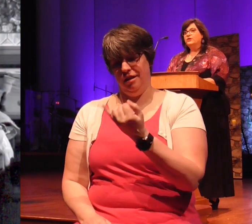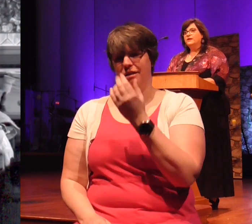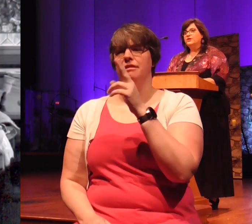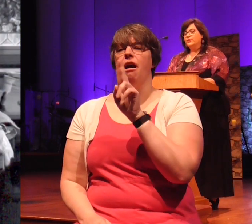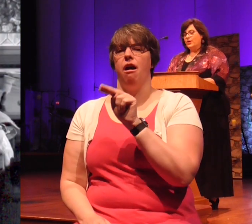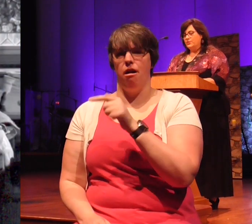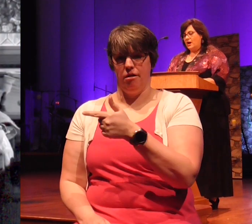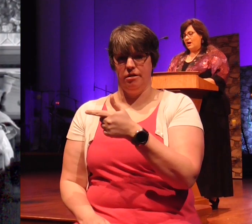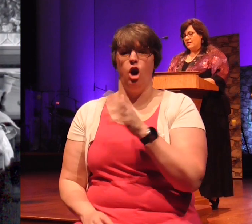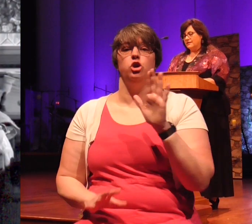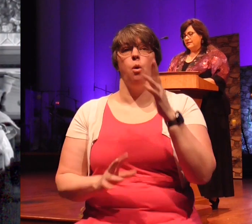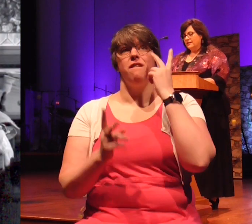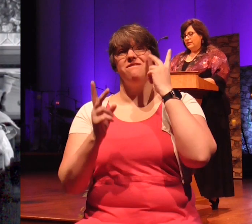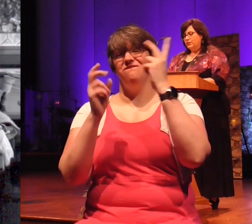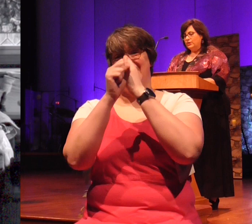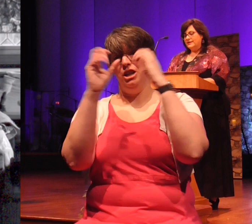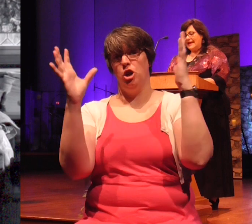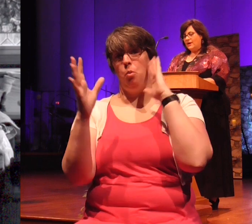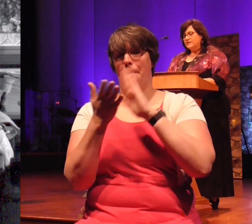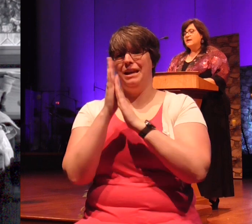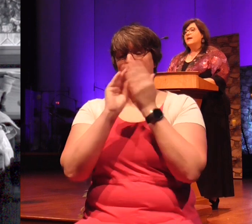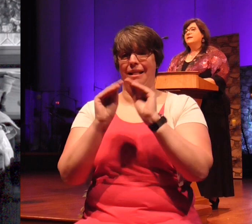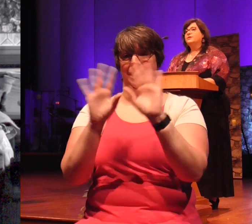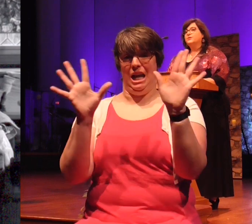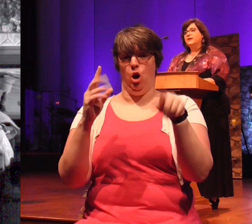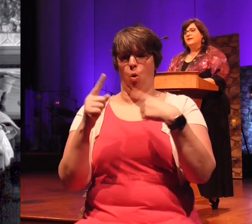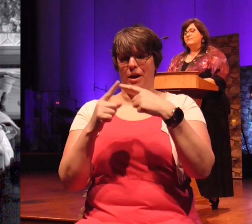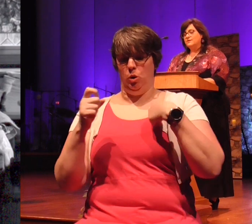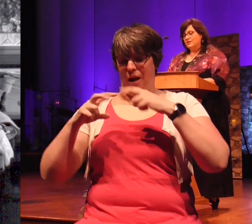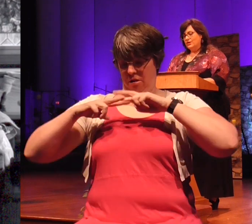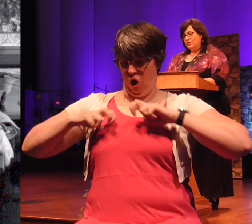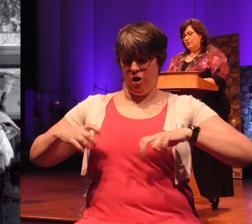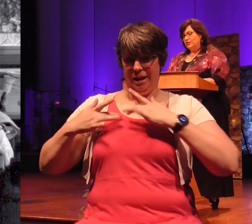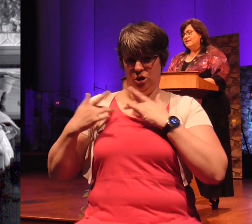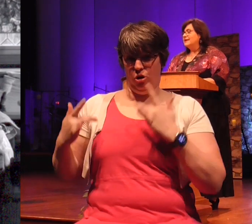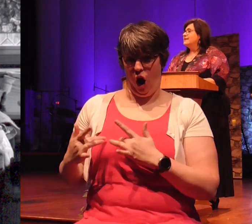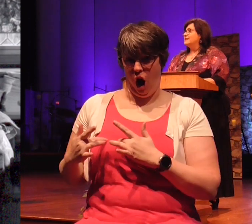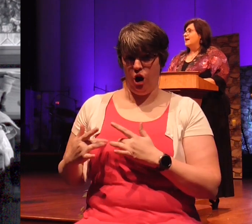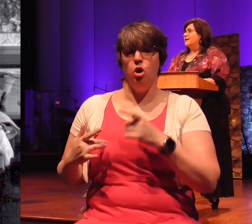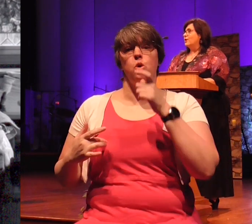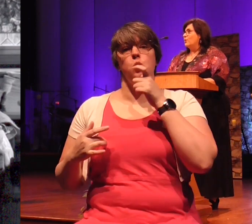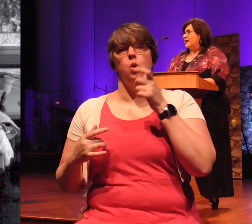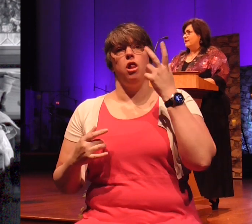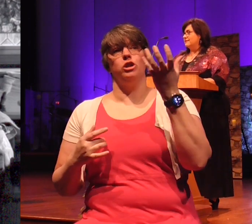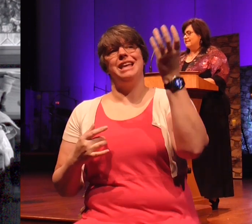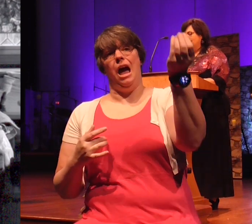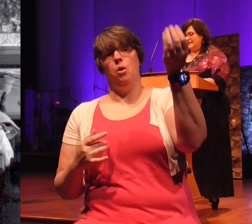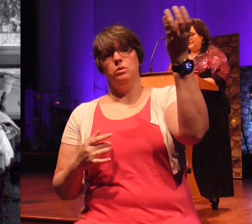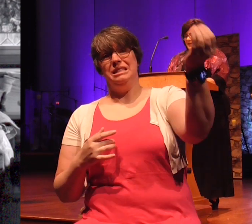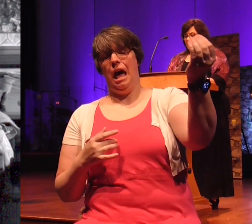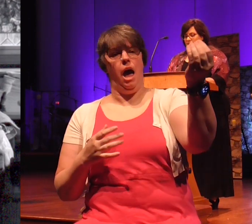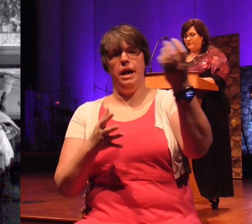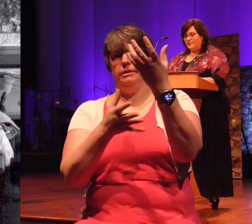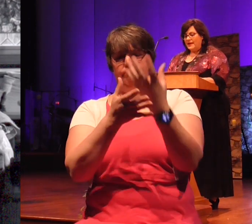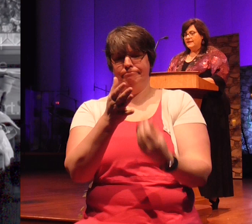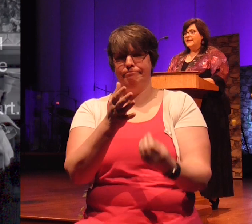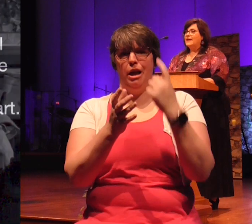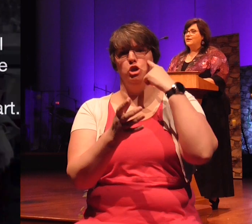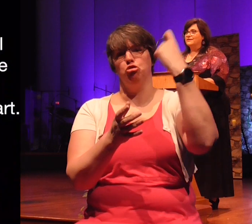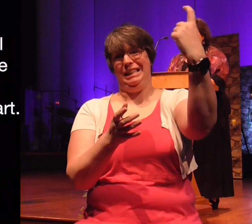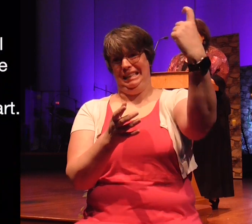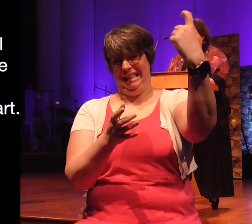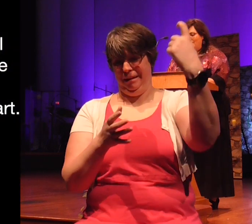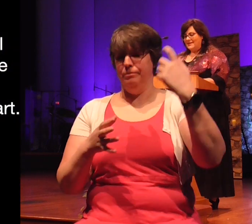you can look into your own heart. Who looks outside dreams, who looks inside awakes. And from